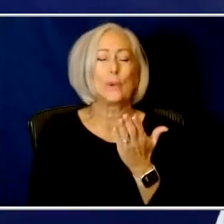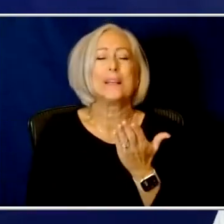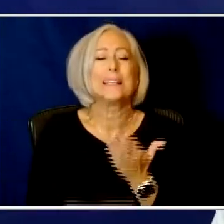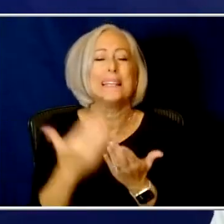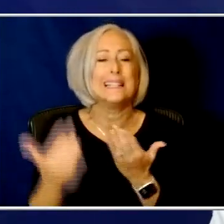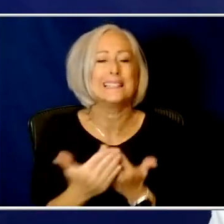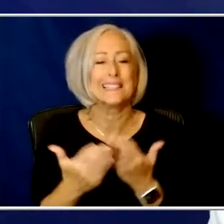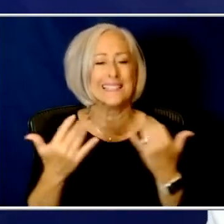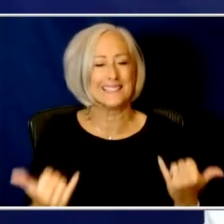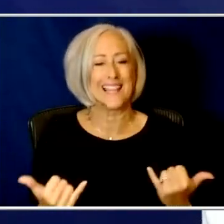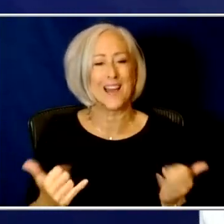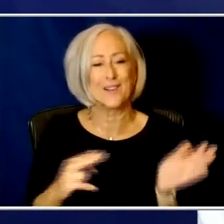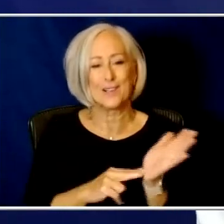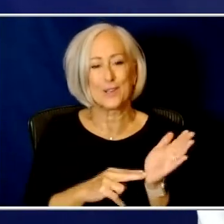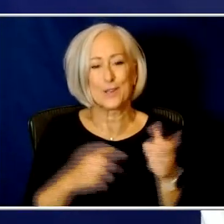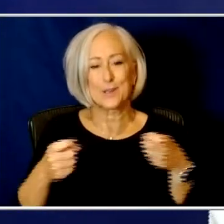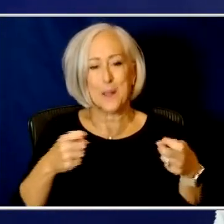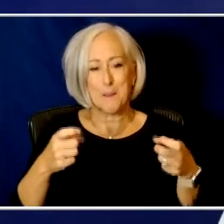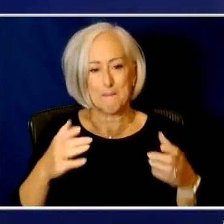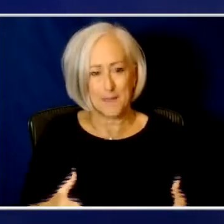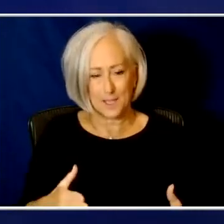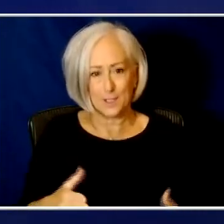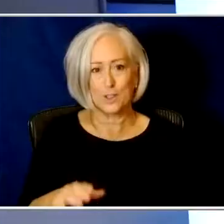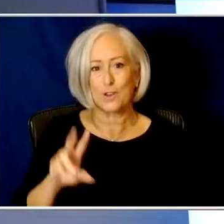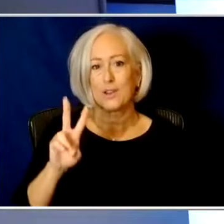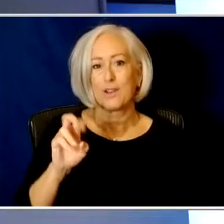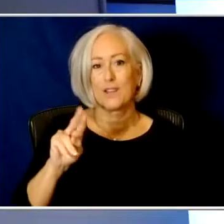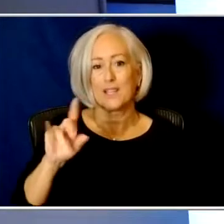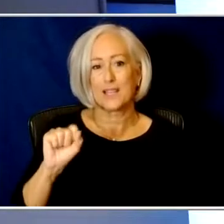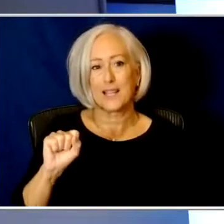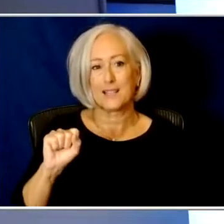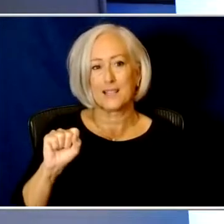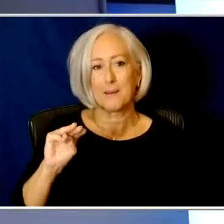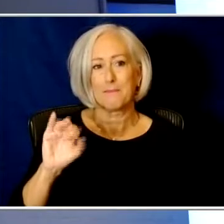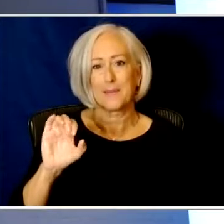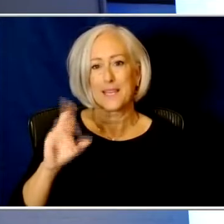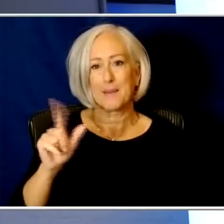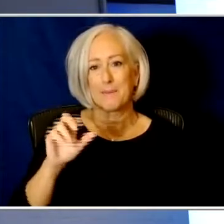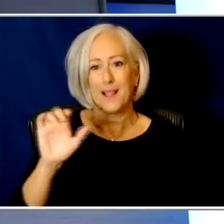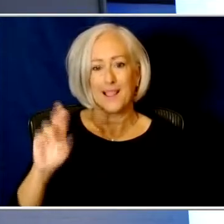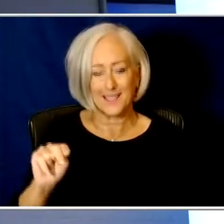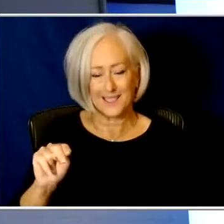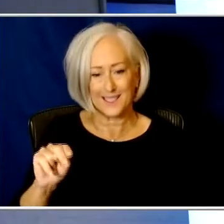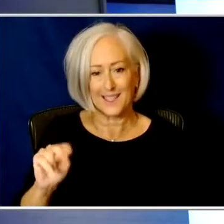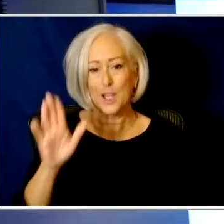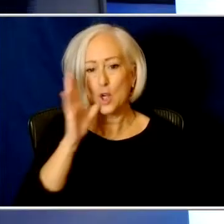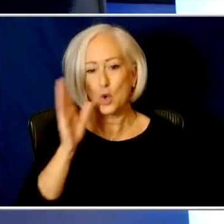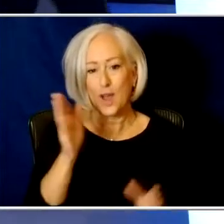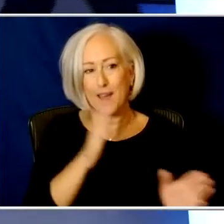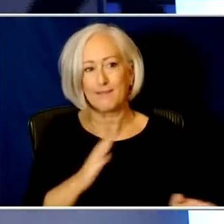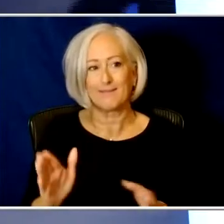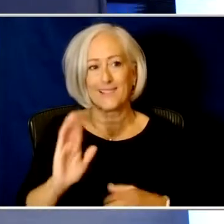of Occupational Care, Vanessa McMillan, who has arranged our vaccines today. Vanessa, with our